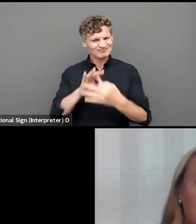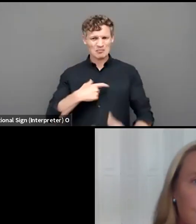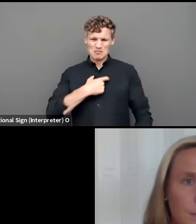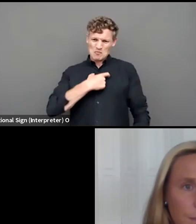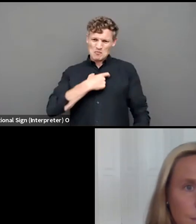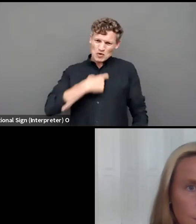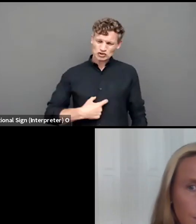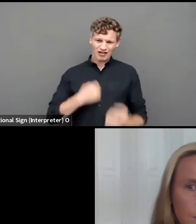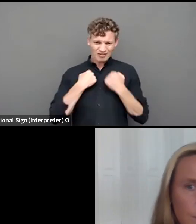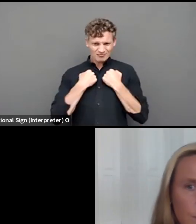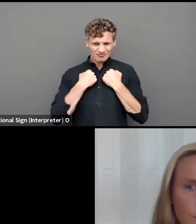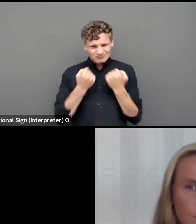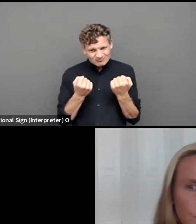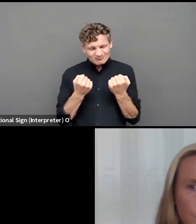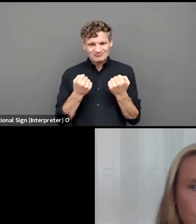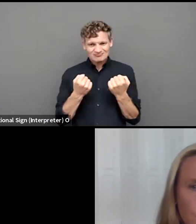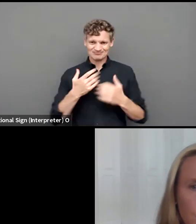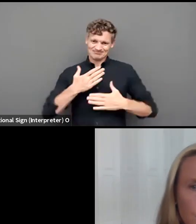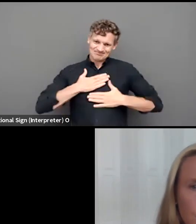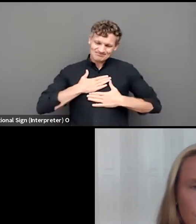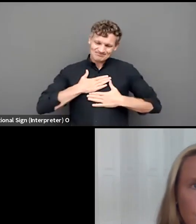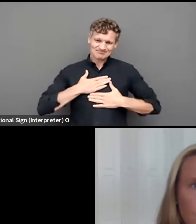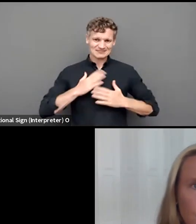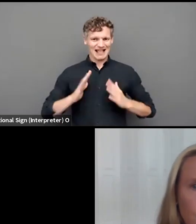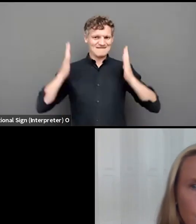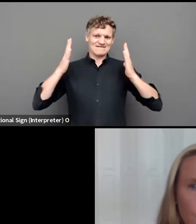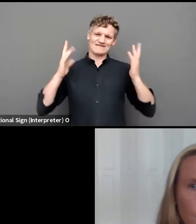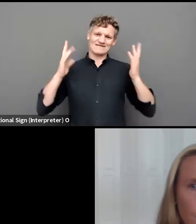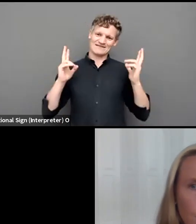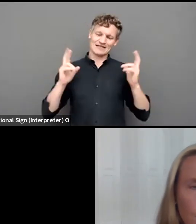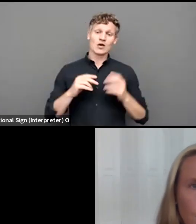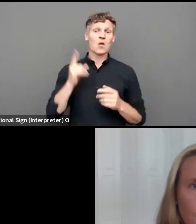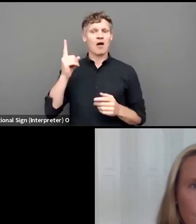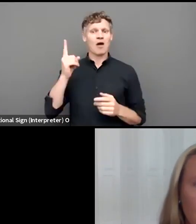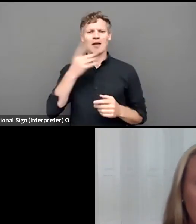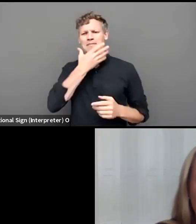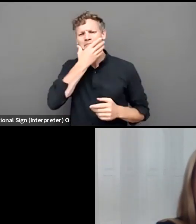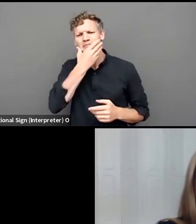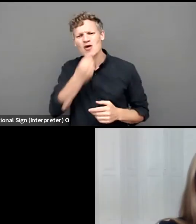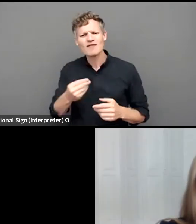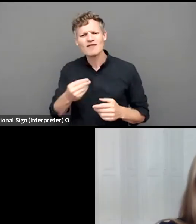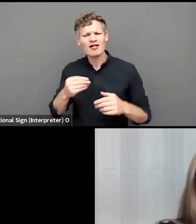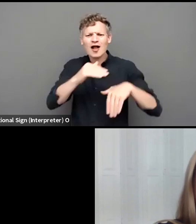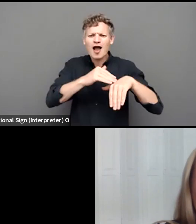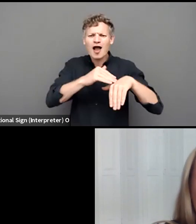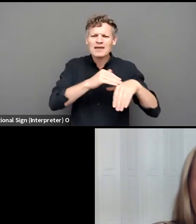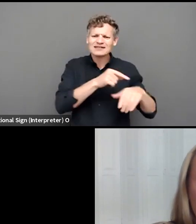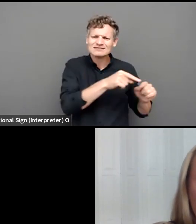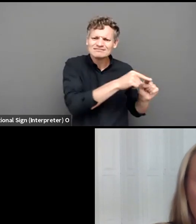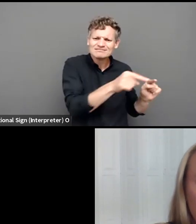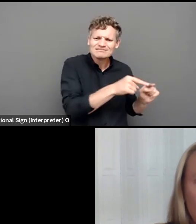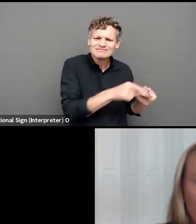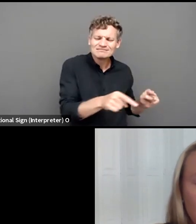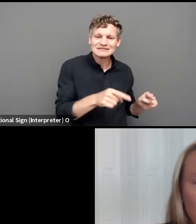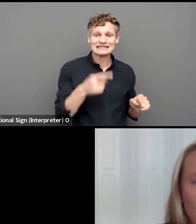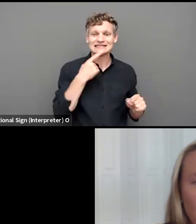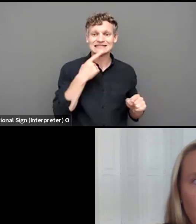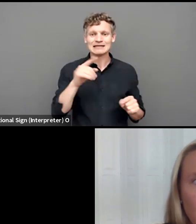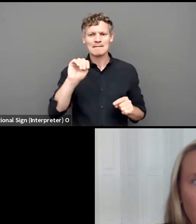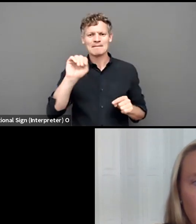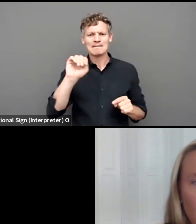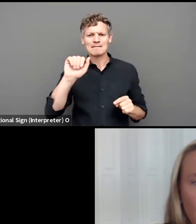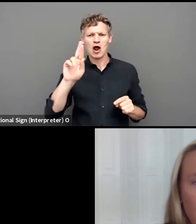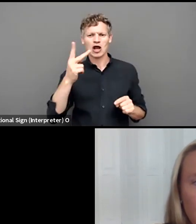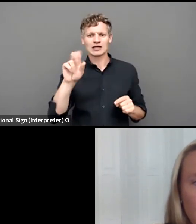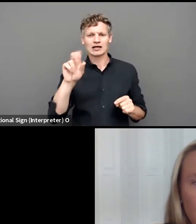reality. There's a beautiful comment here from Marcus Priest. He says, hi, I'm from the future. I just wanted to say thank you